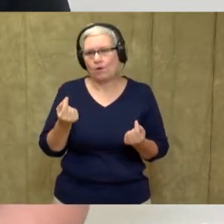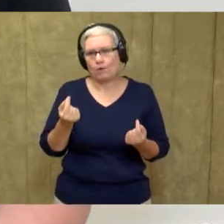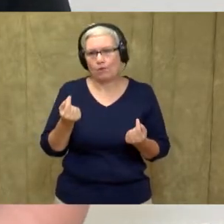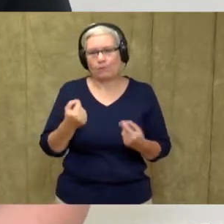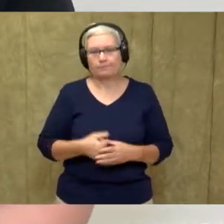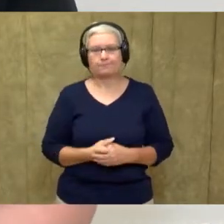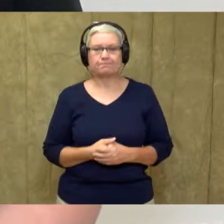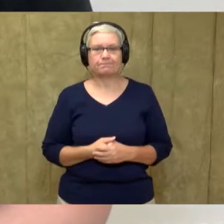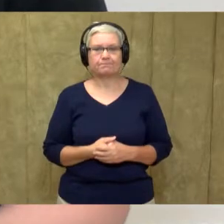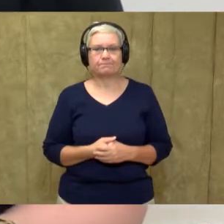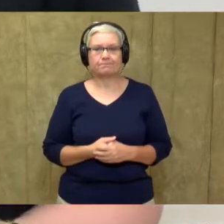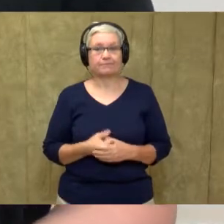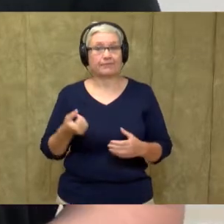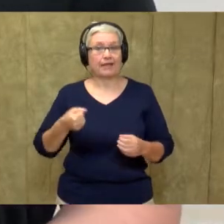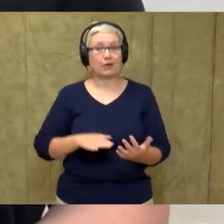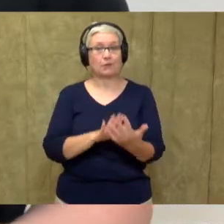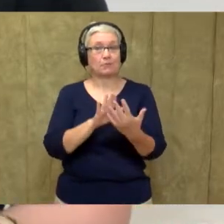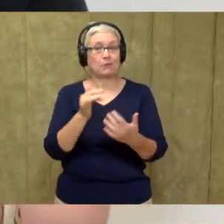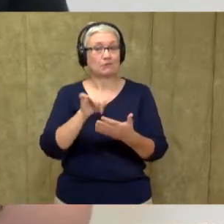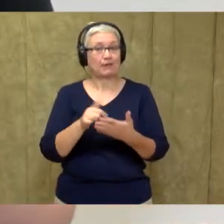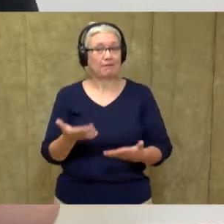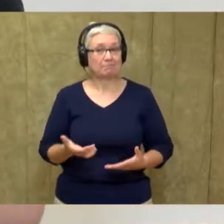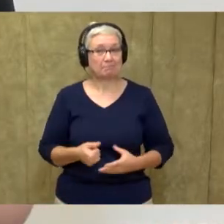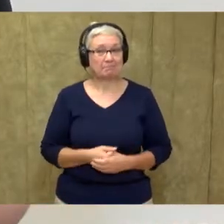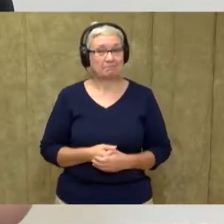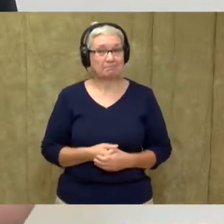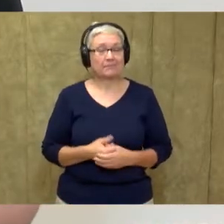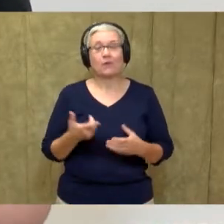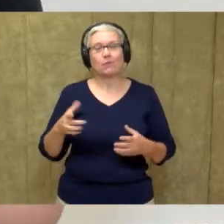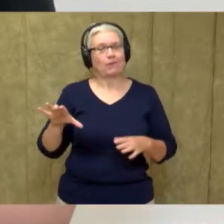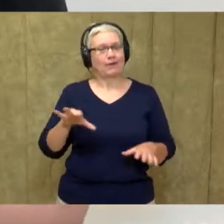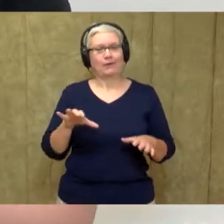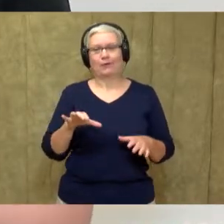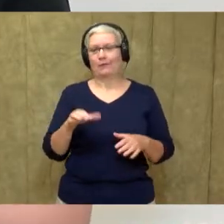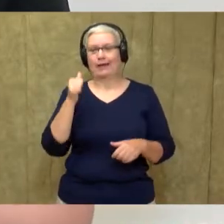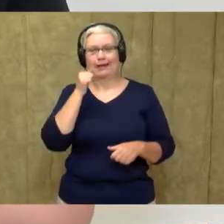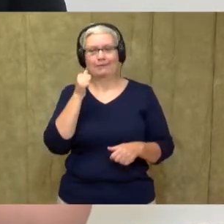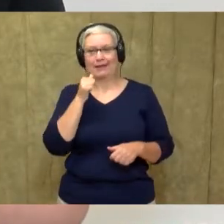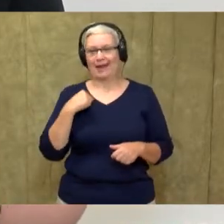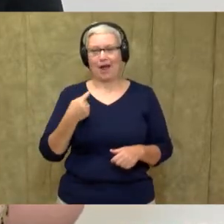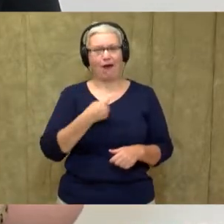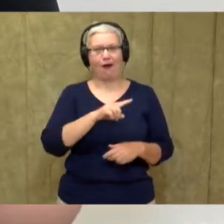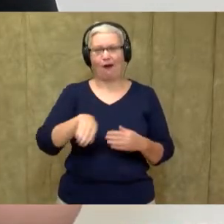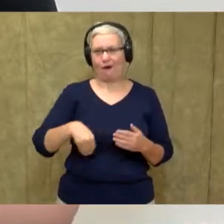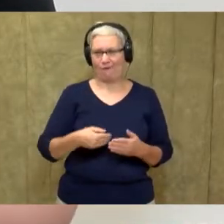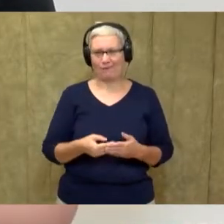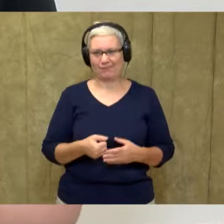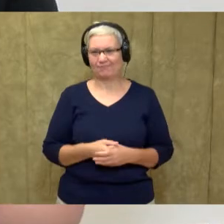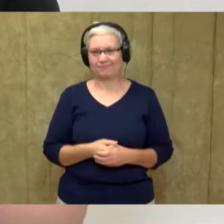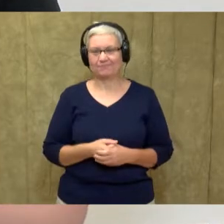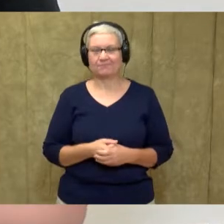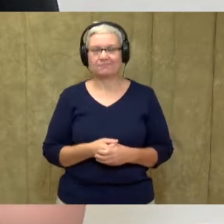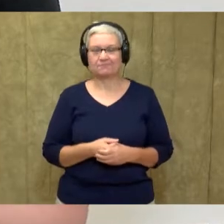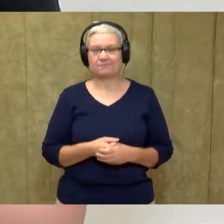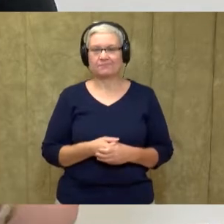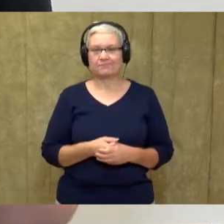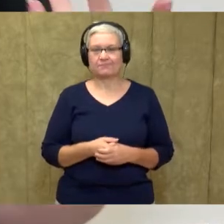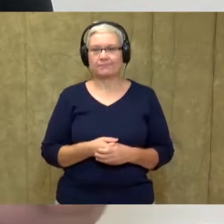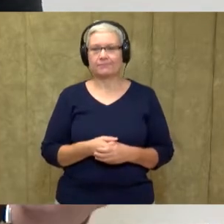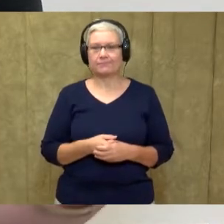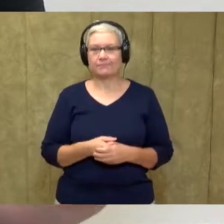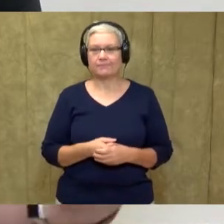that? Right? And we do this, we all do this. And you go up to your mom and you say,